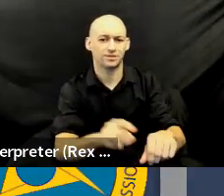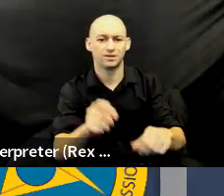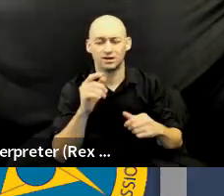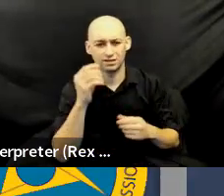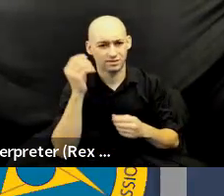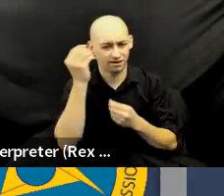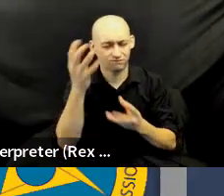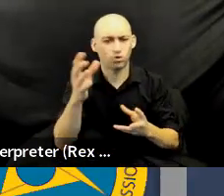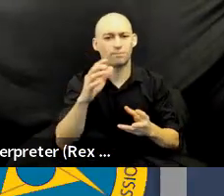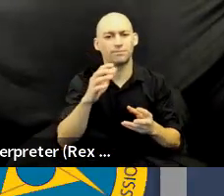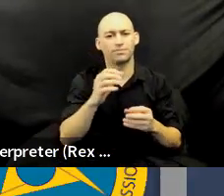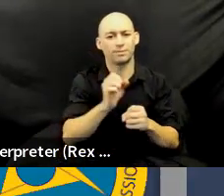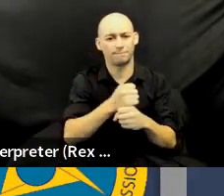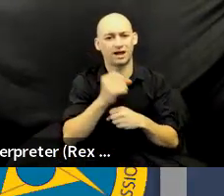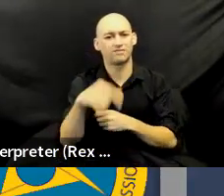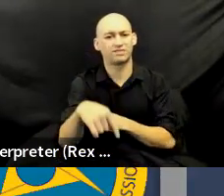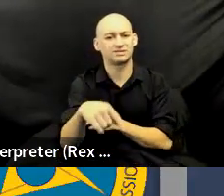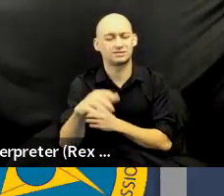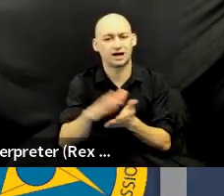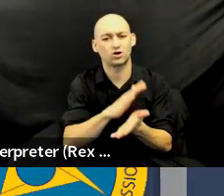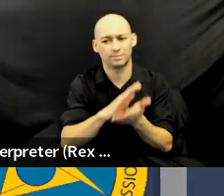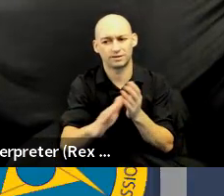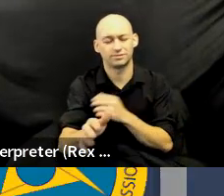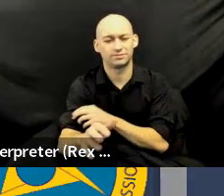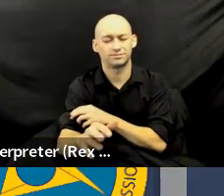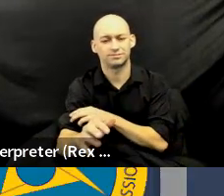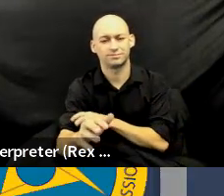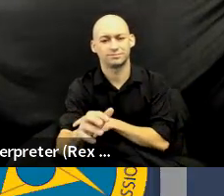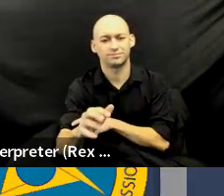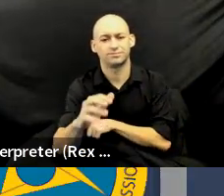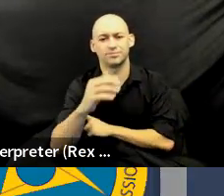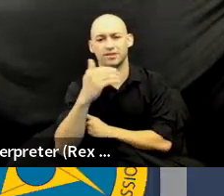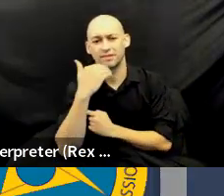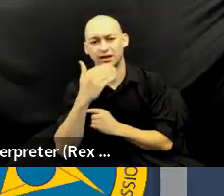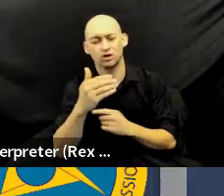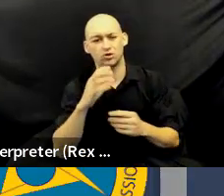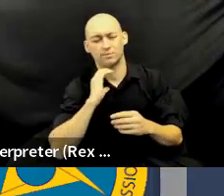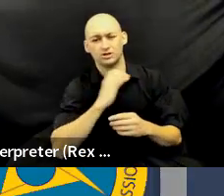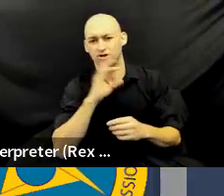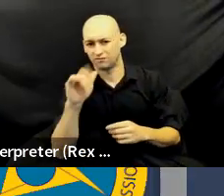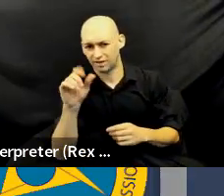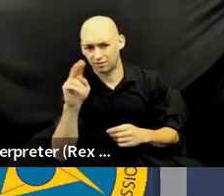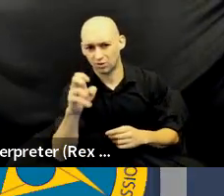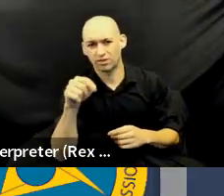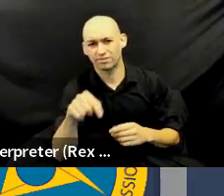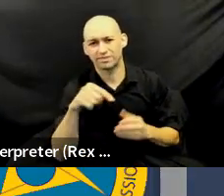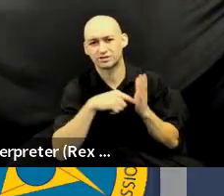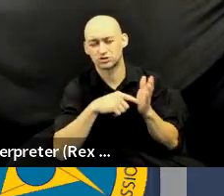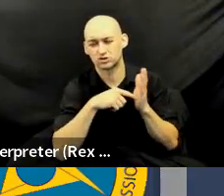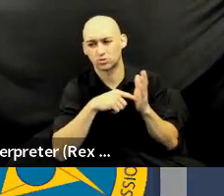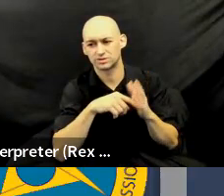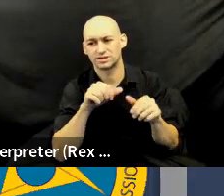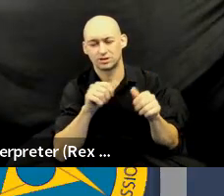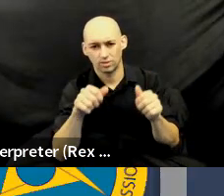this document? Thank you, Commissioner Falcone. And the assessment does outline some recommendations for the idea of a central